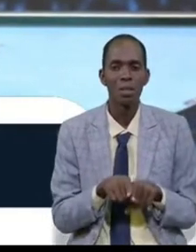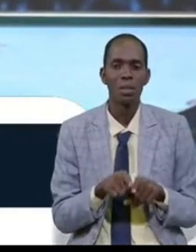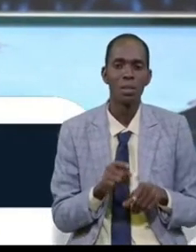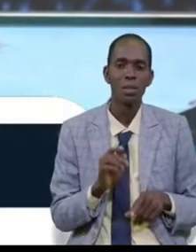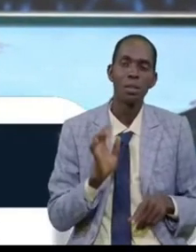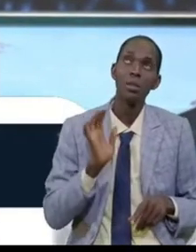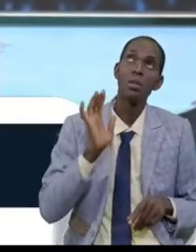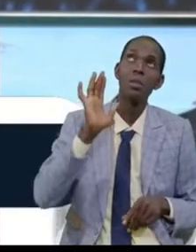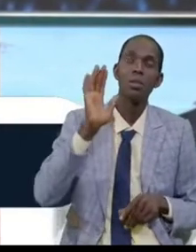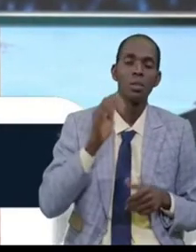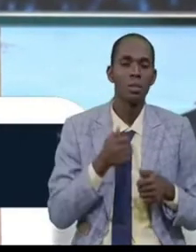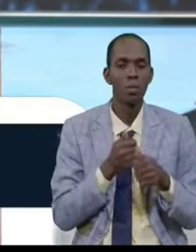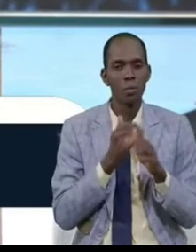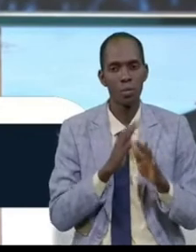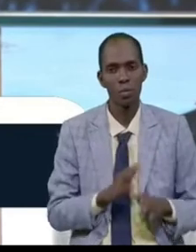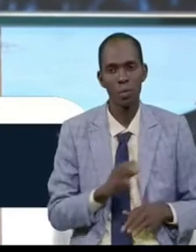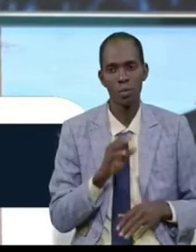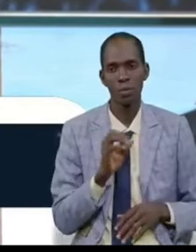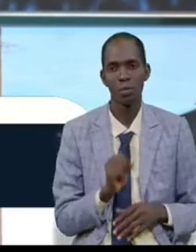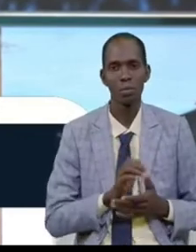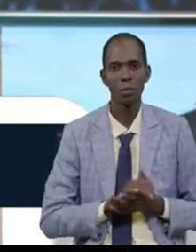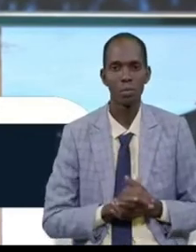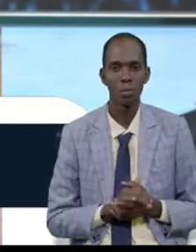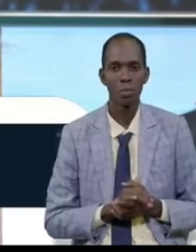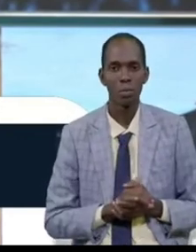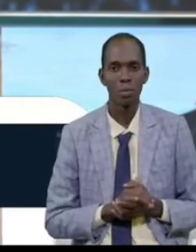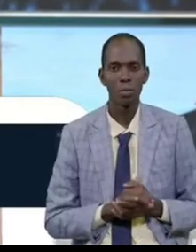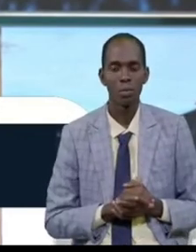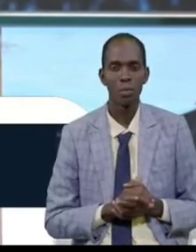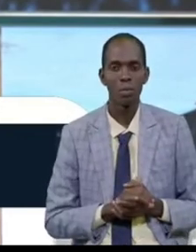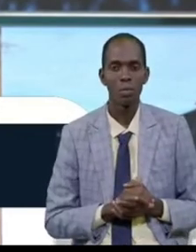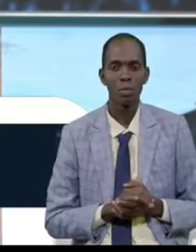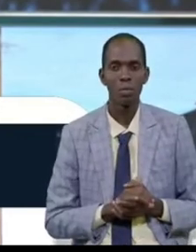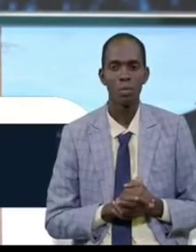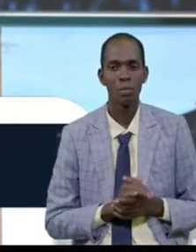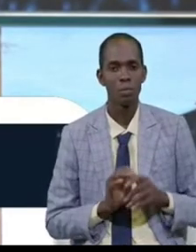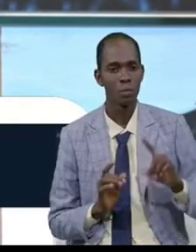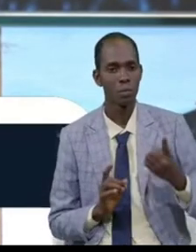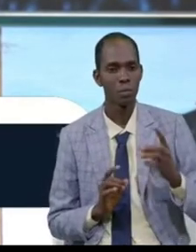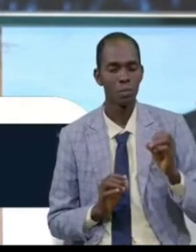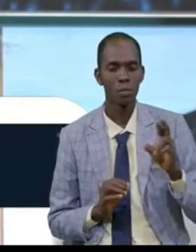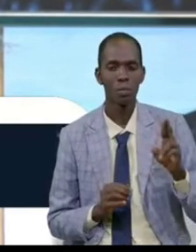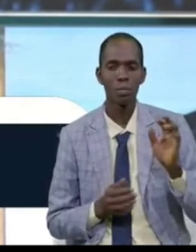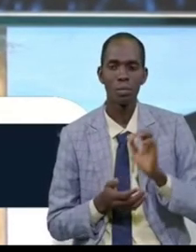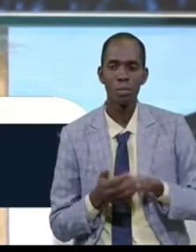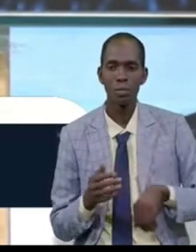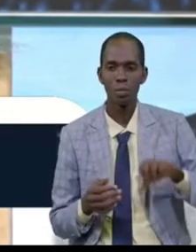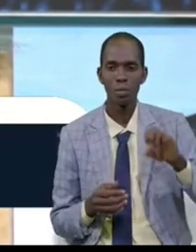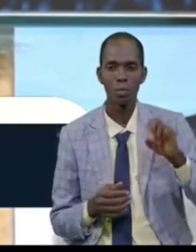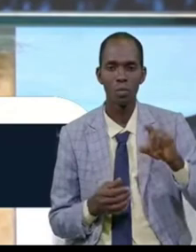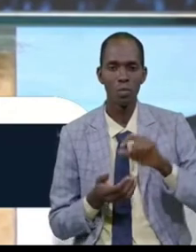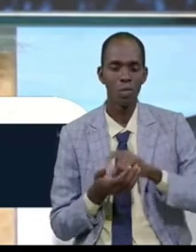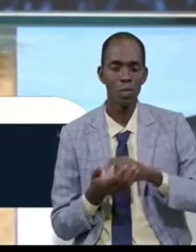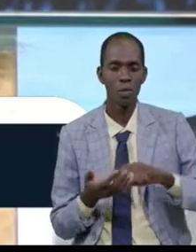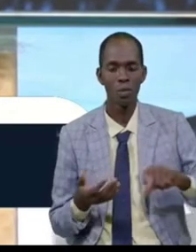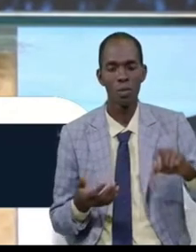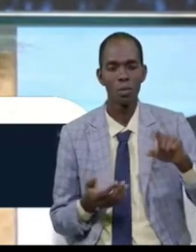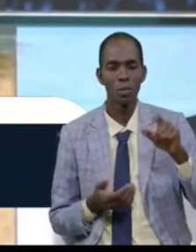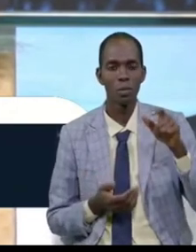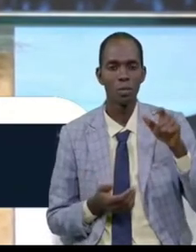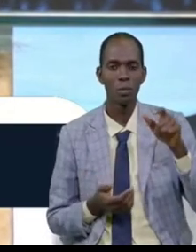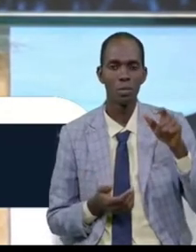his followers. We're looking at 1 Corinthians chapter 12, verse 26. 1 Corinthians